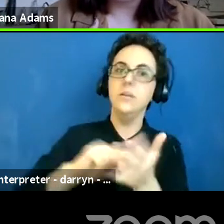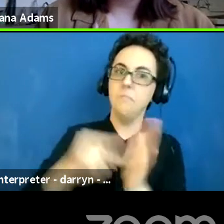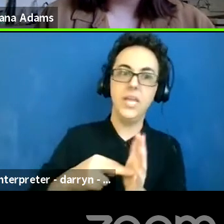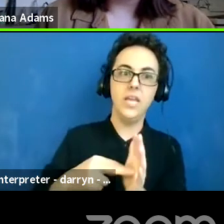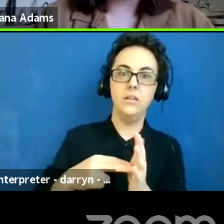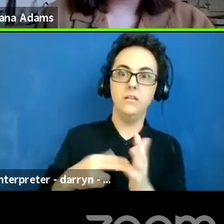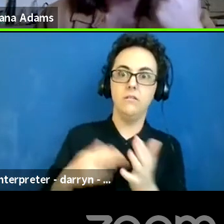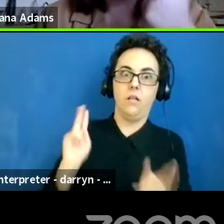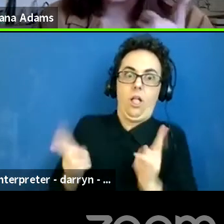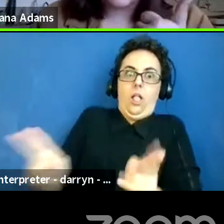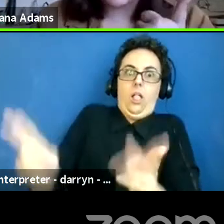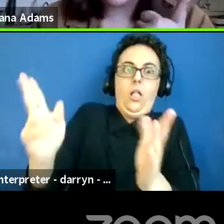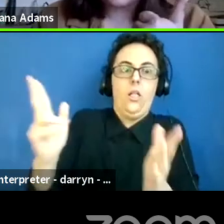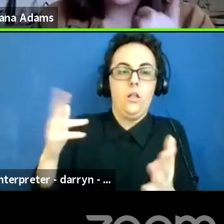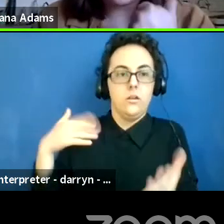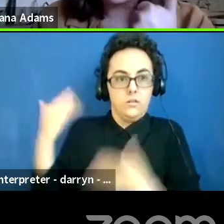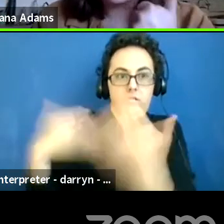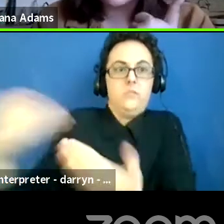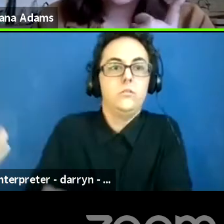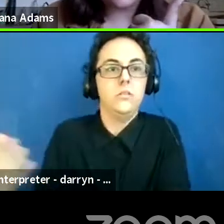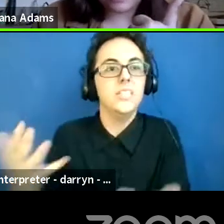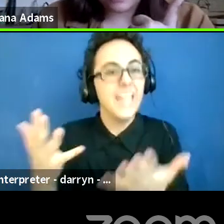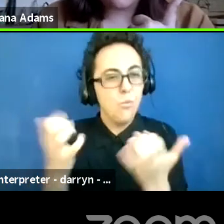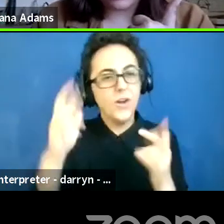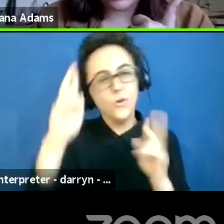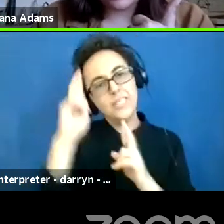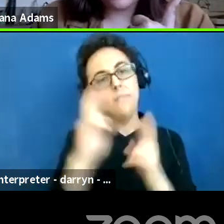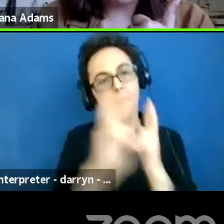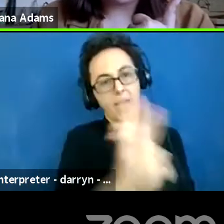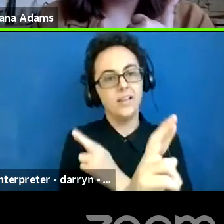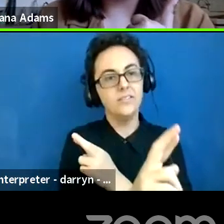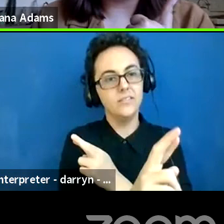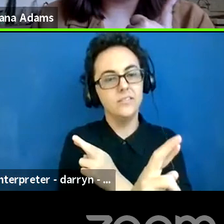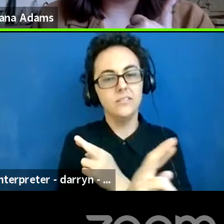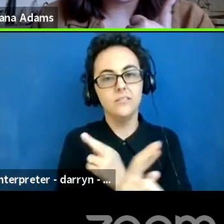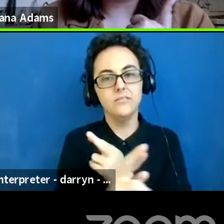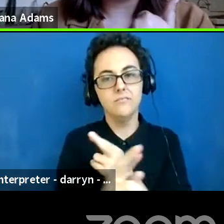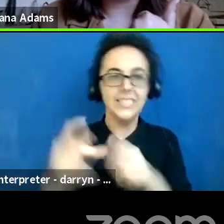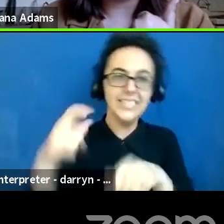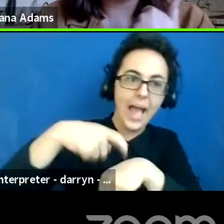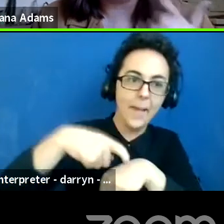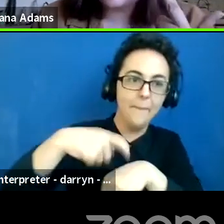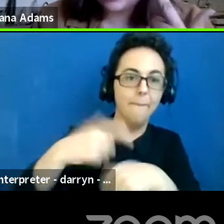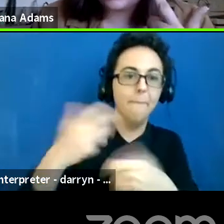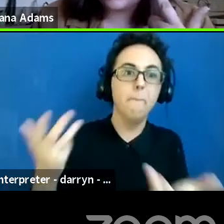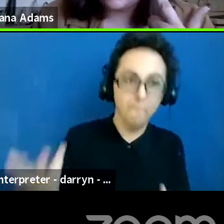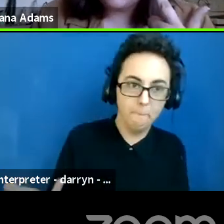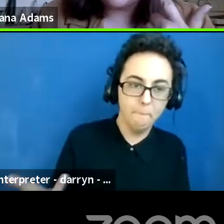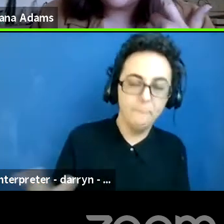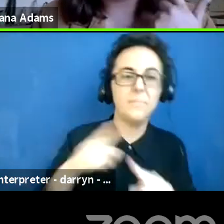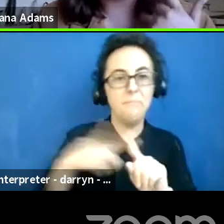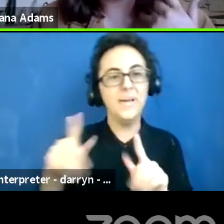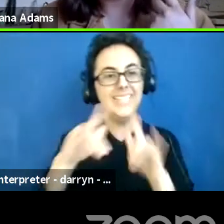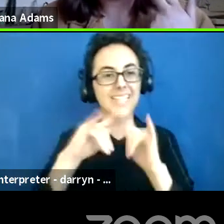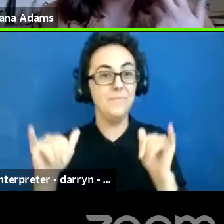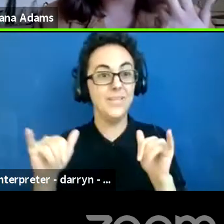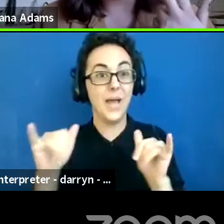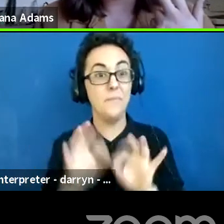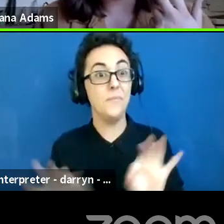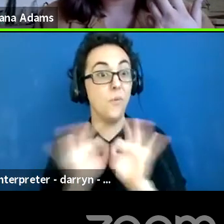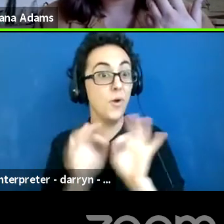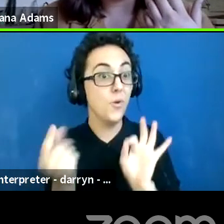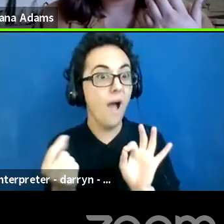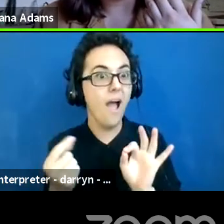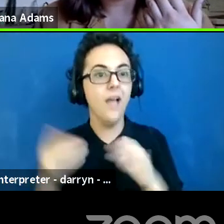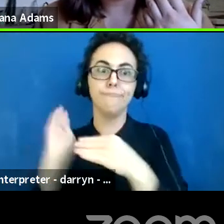be respectful. They want to be respectful of everybody, but also they have to get things done. But that also